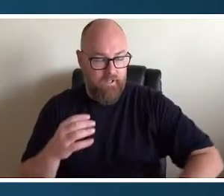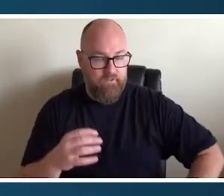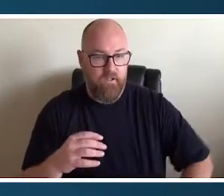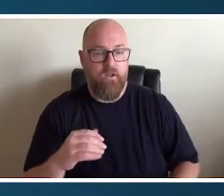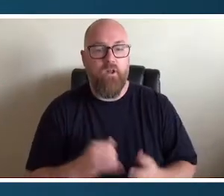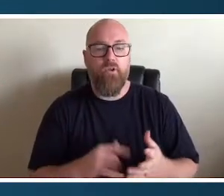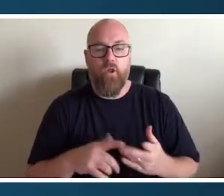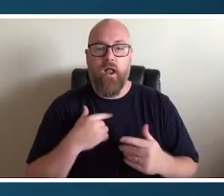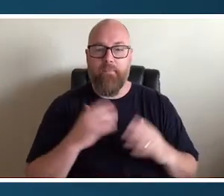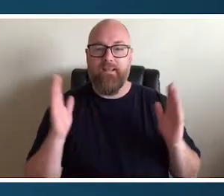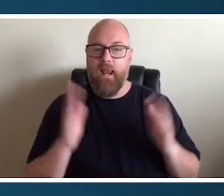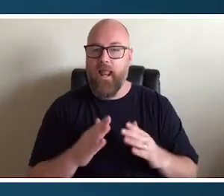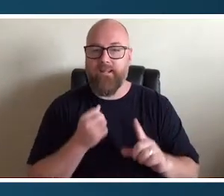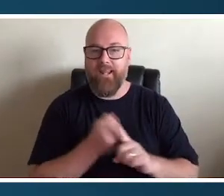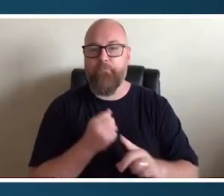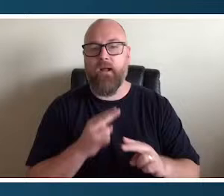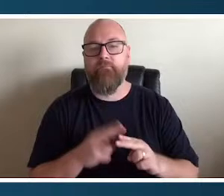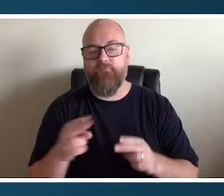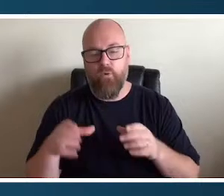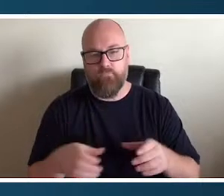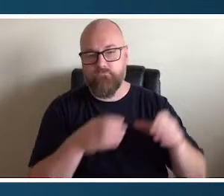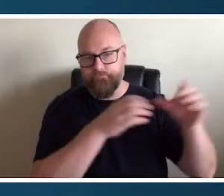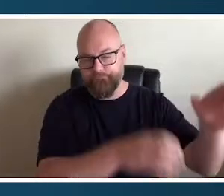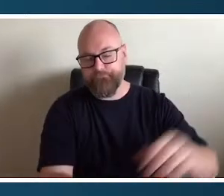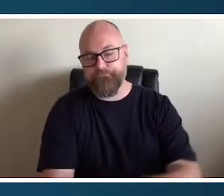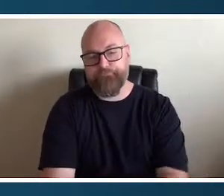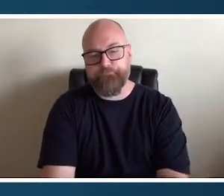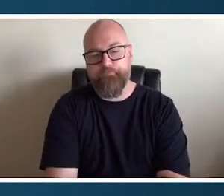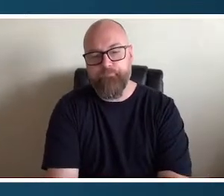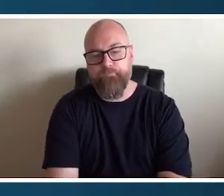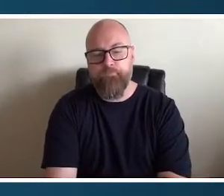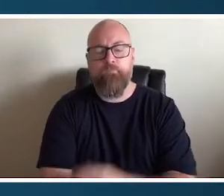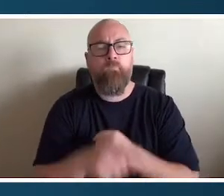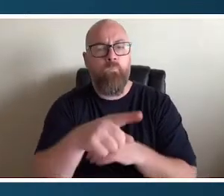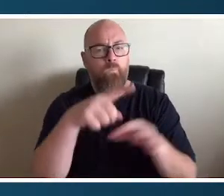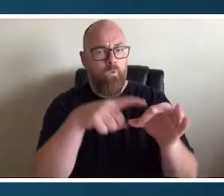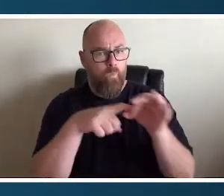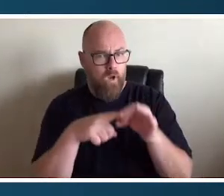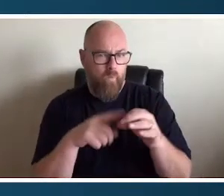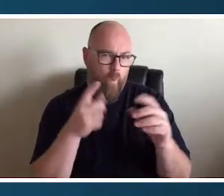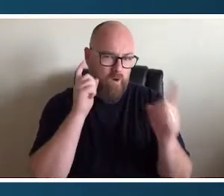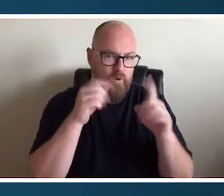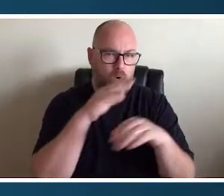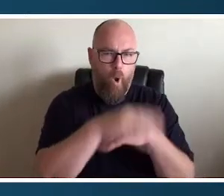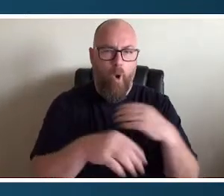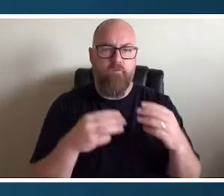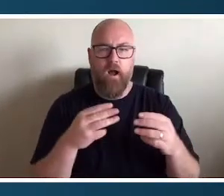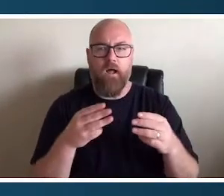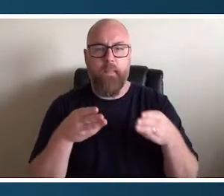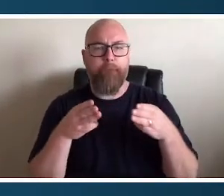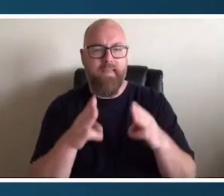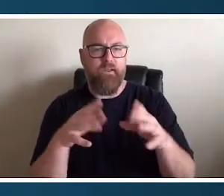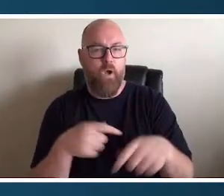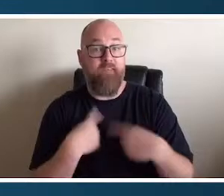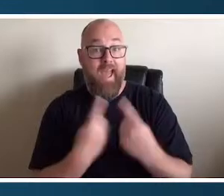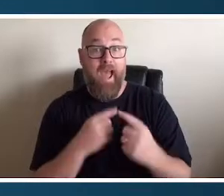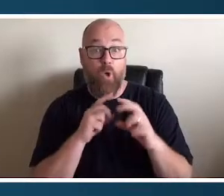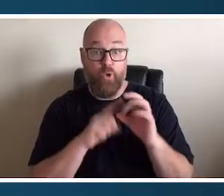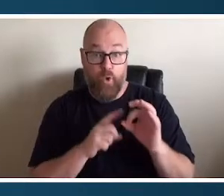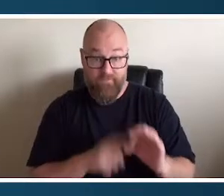of out-migration. In terms of your question, your concern about the methodology of the survey, indeed, we switched